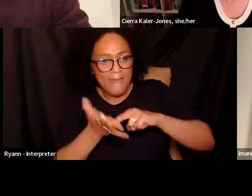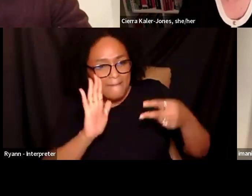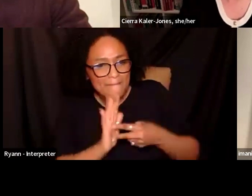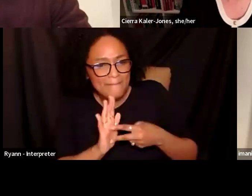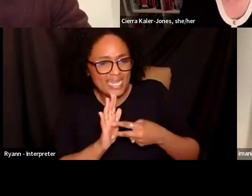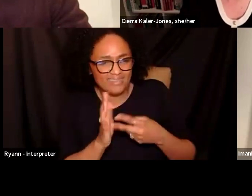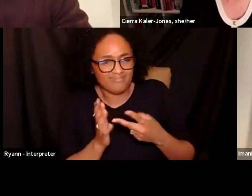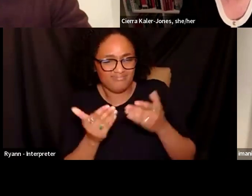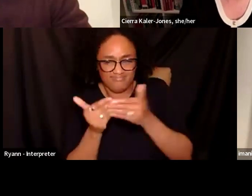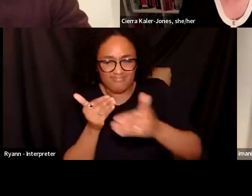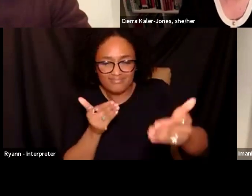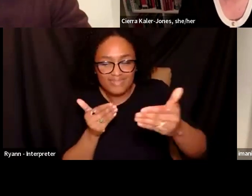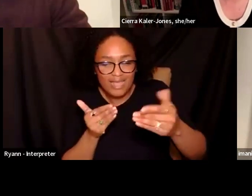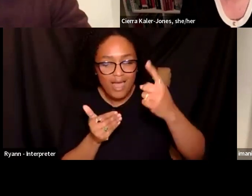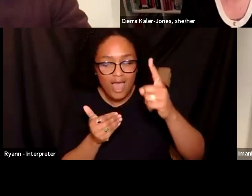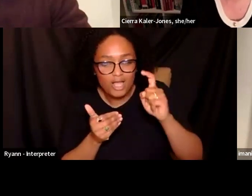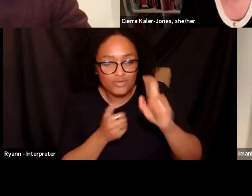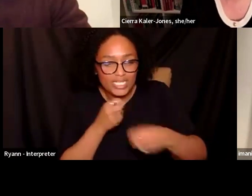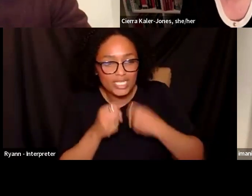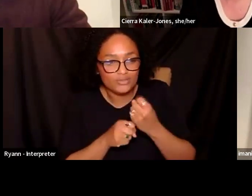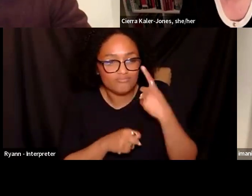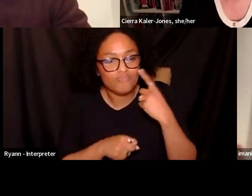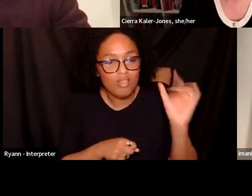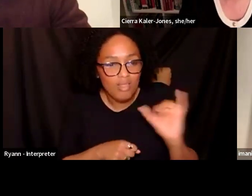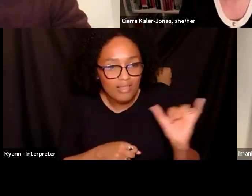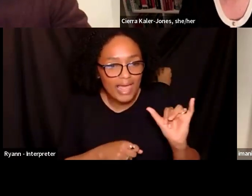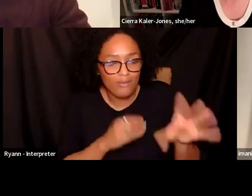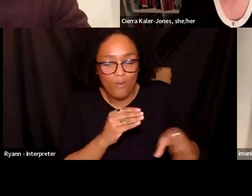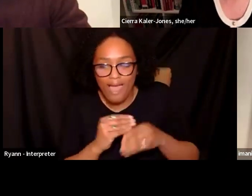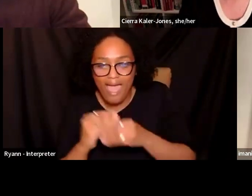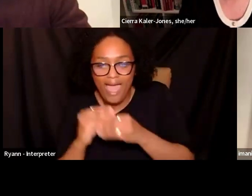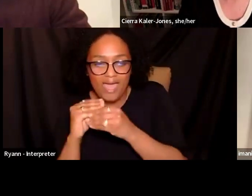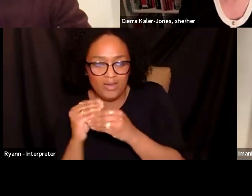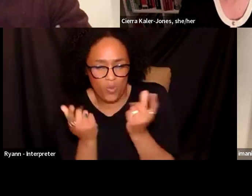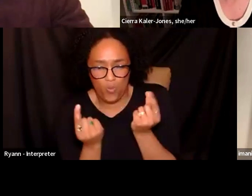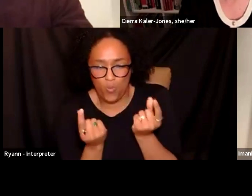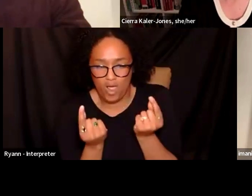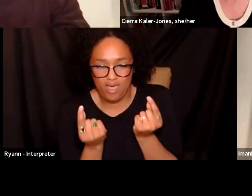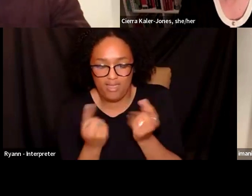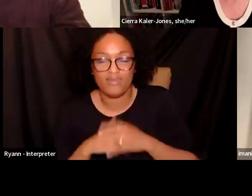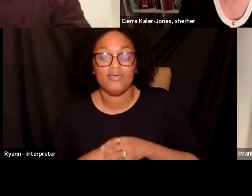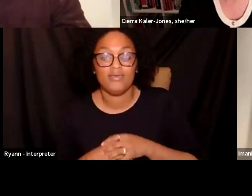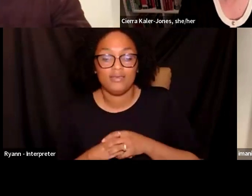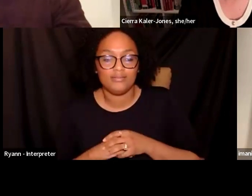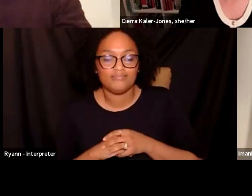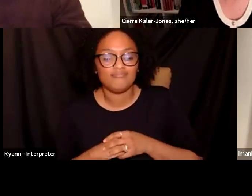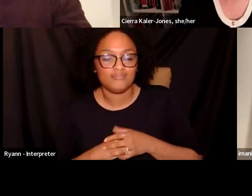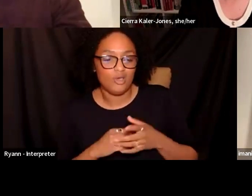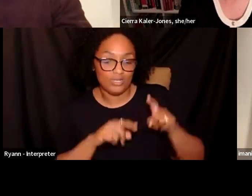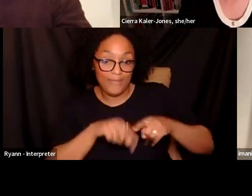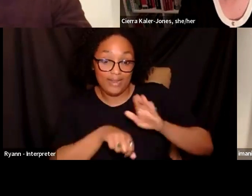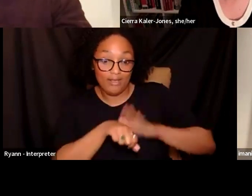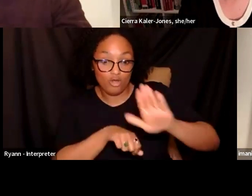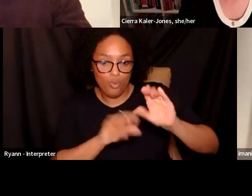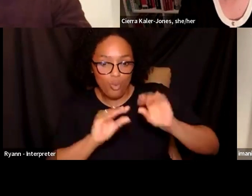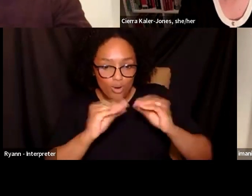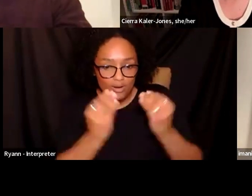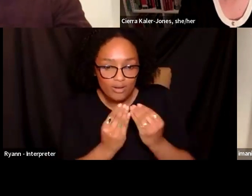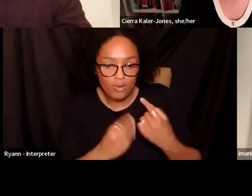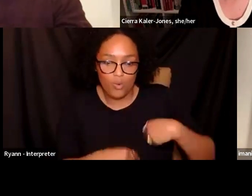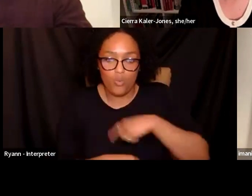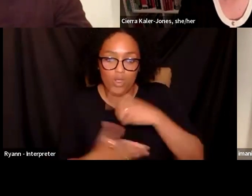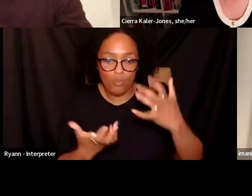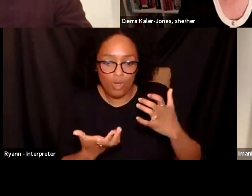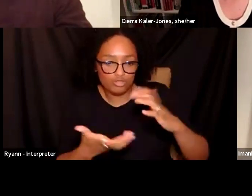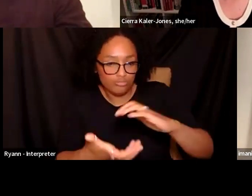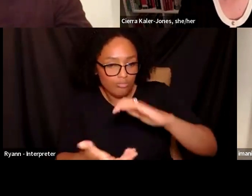tradition? And perhaps, we can think about, particularly in your organization, but I think, we would obviously be invested in partnering with